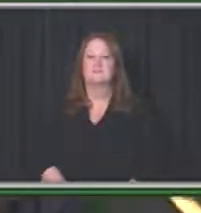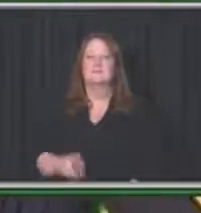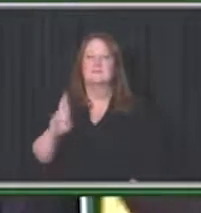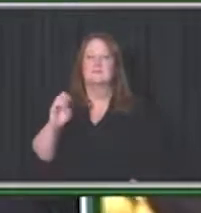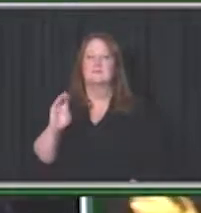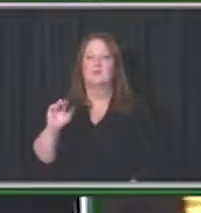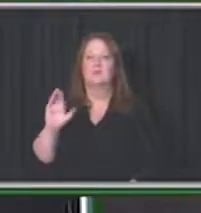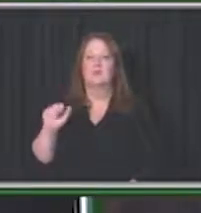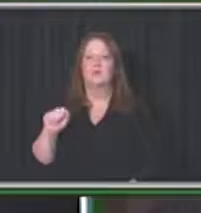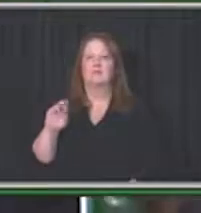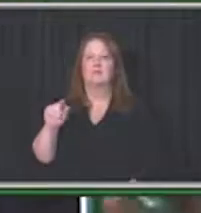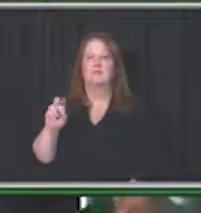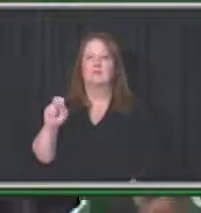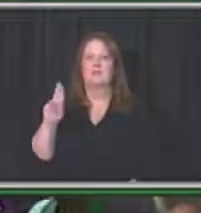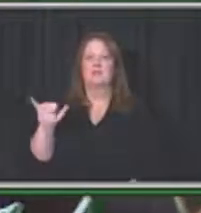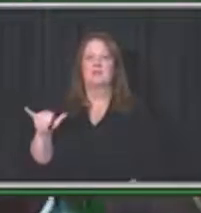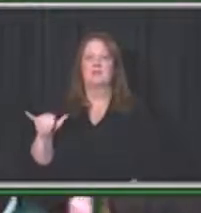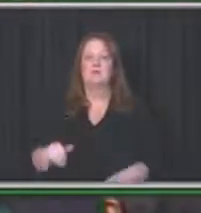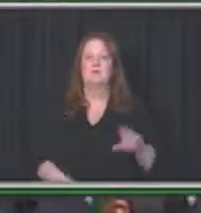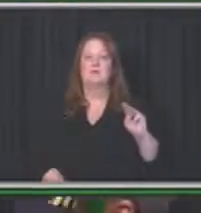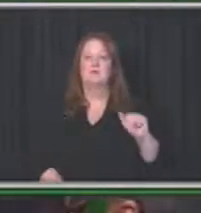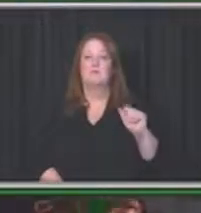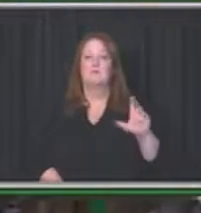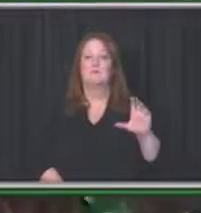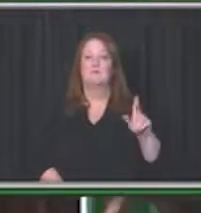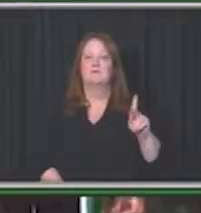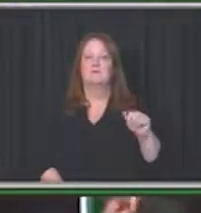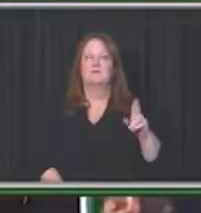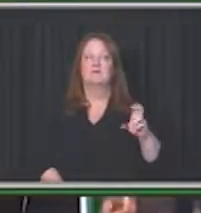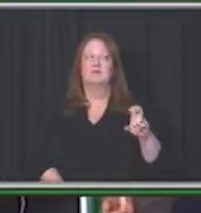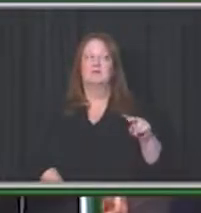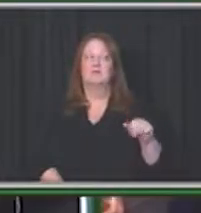Rebecca Janelli. Michael Kahina.